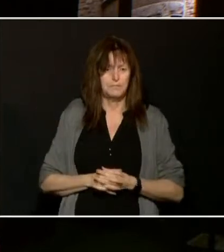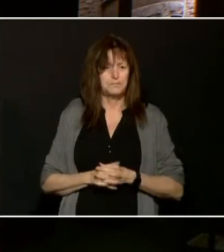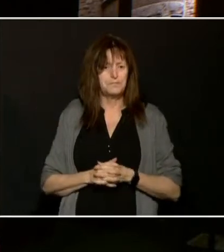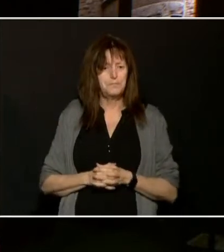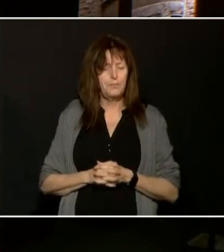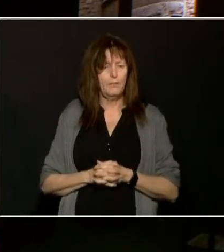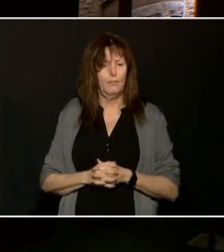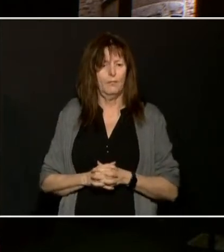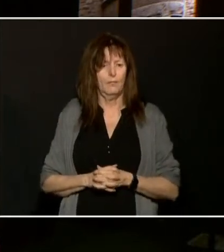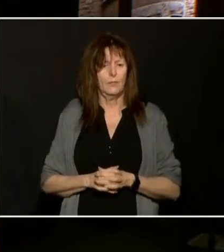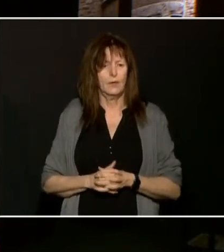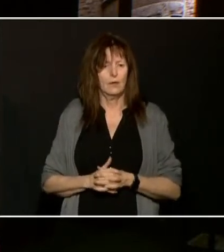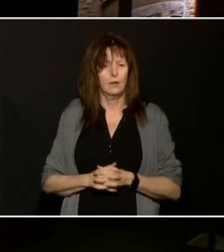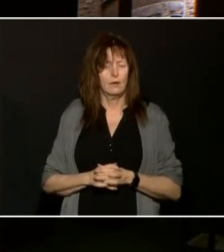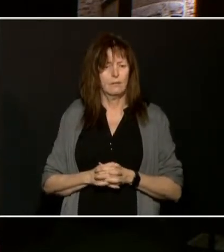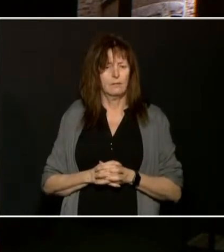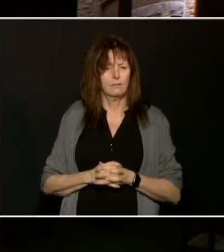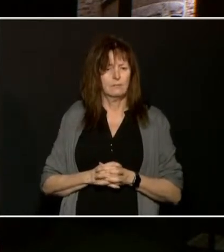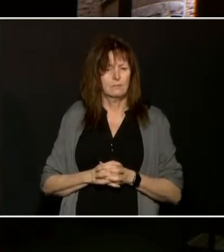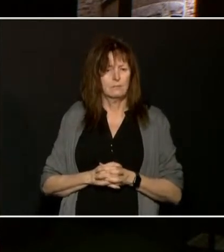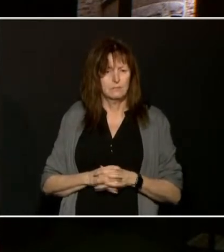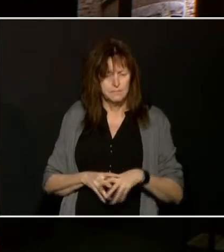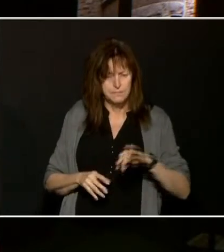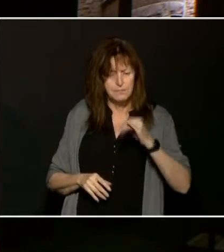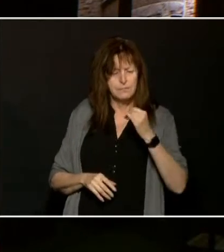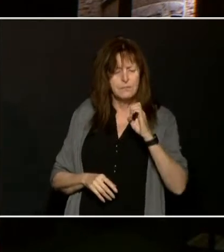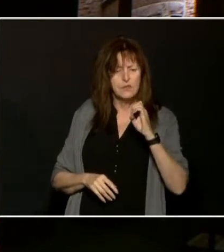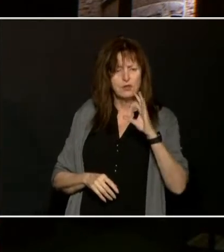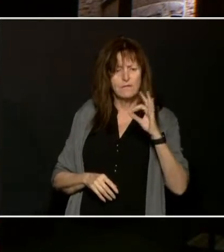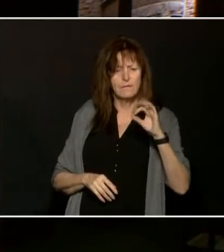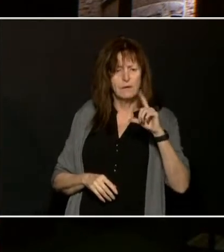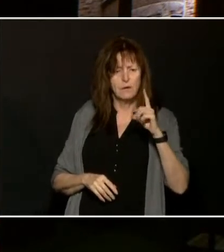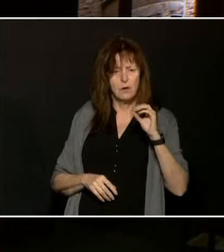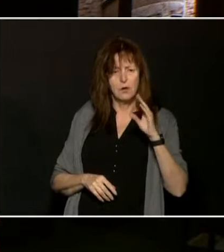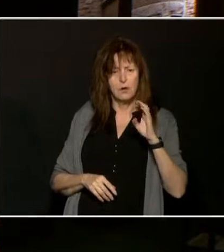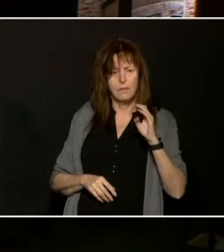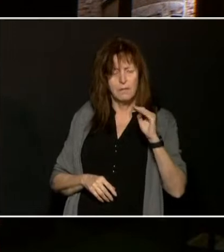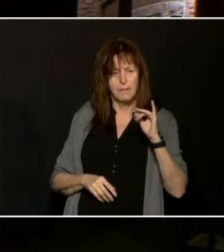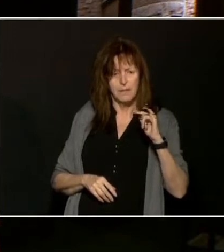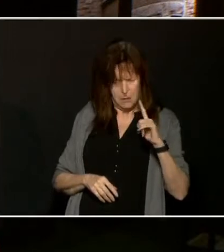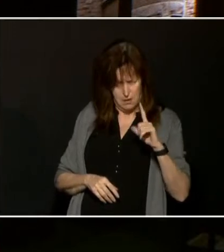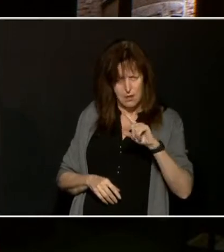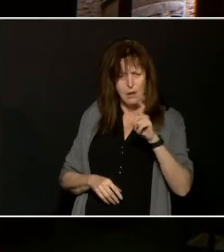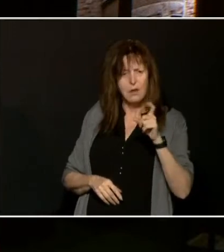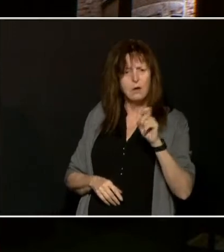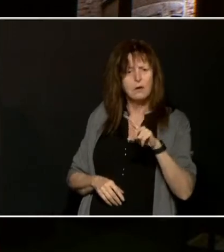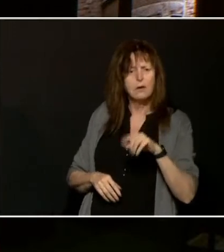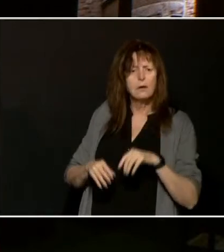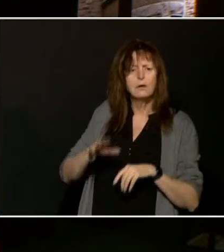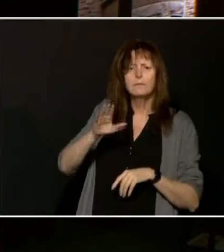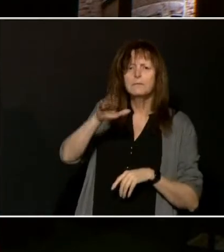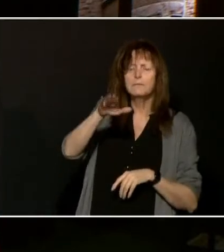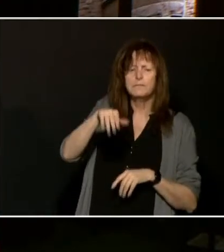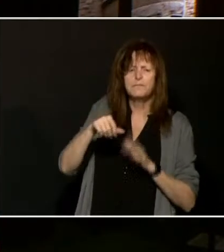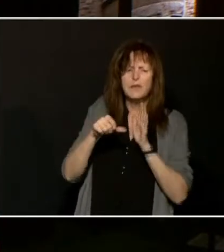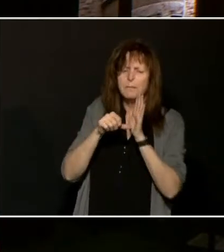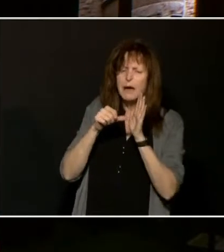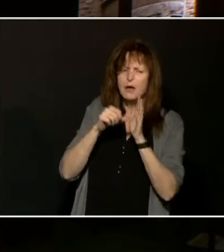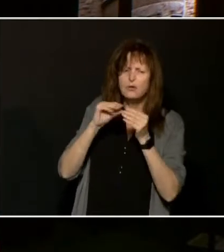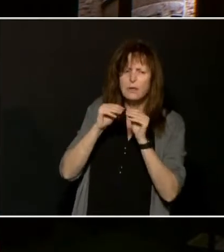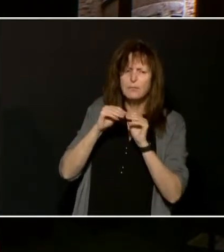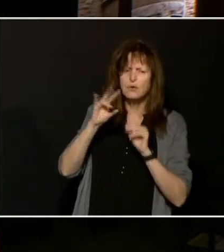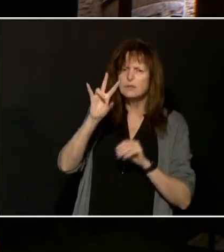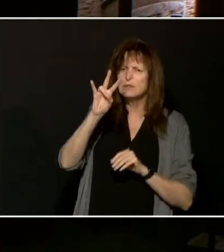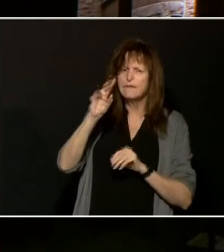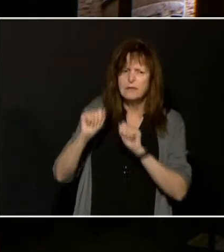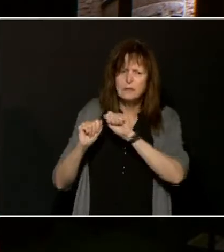and Mail. Oh, hi, thanks. I wanted to ask a question about the graph on page 7. And I think